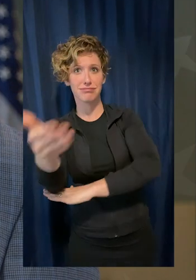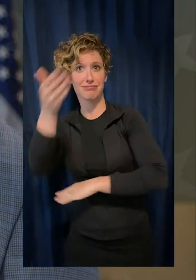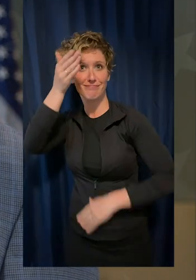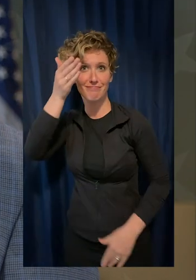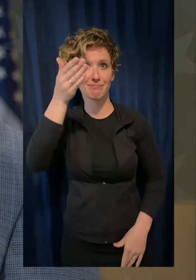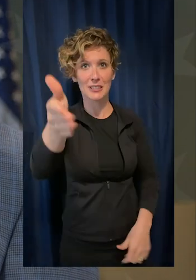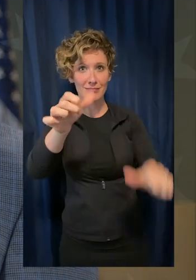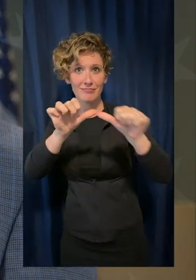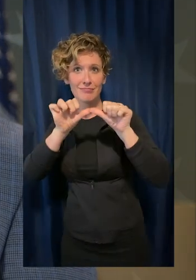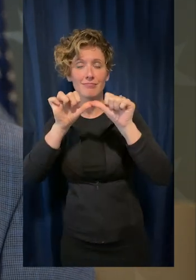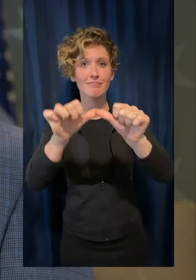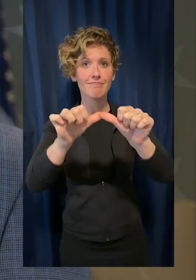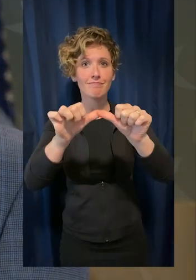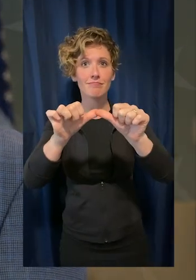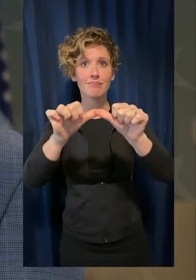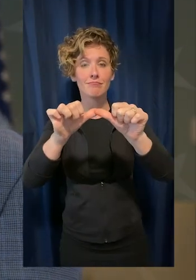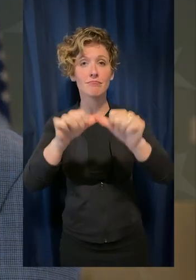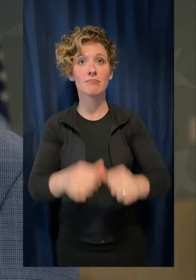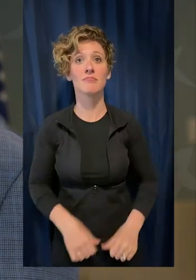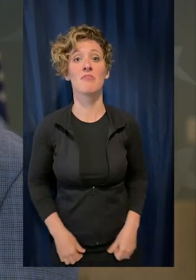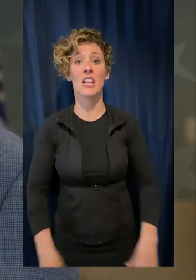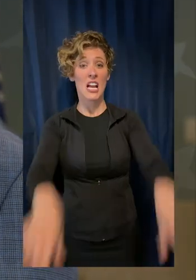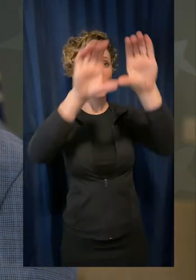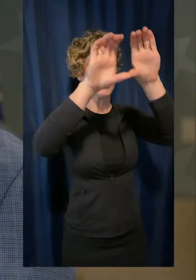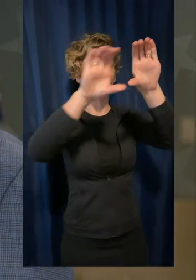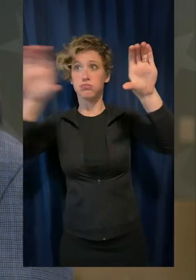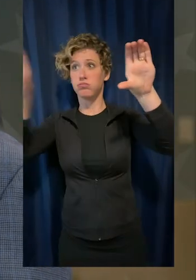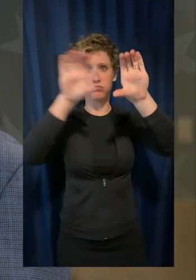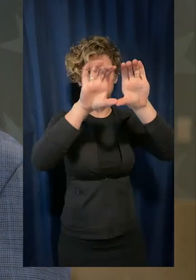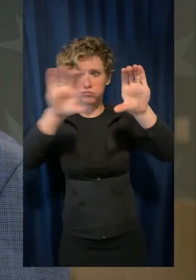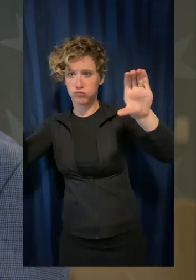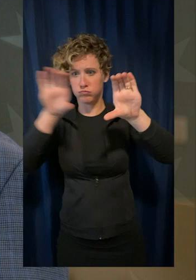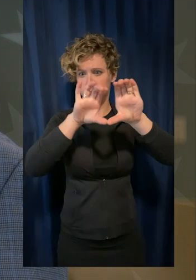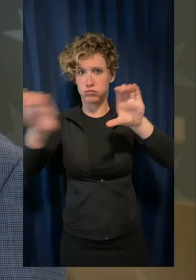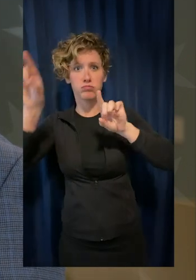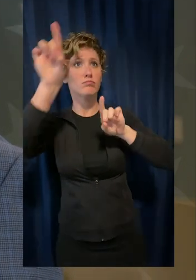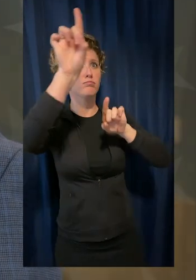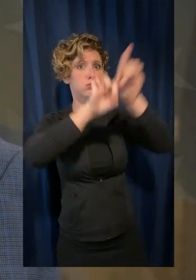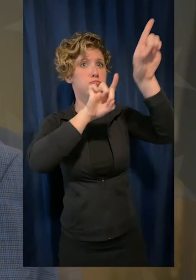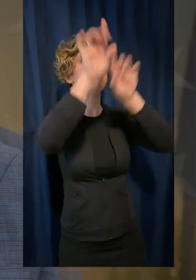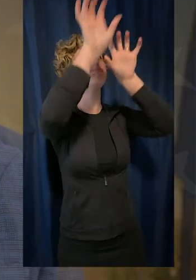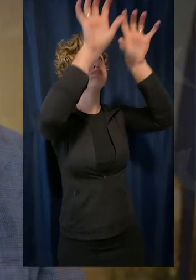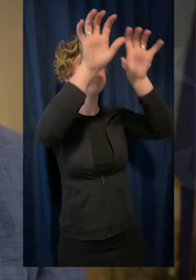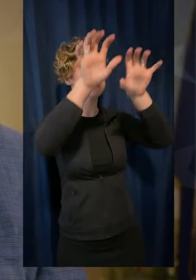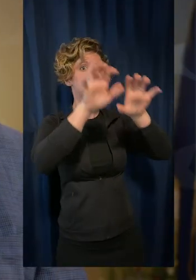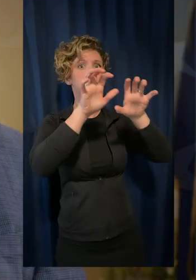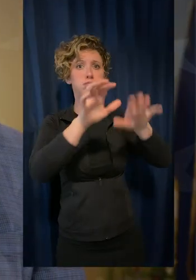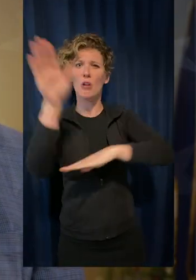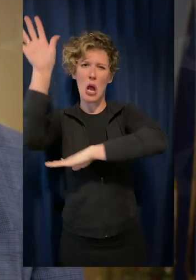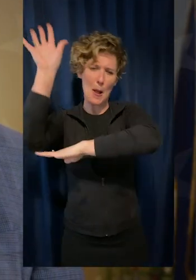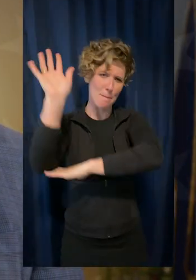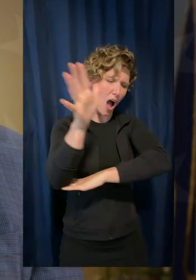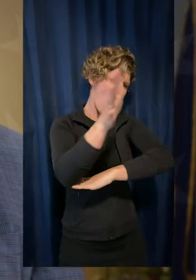still there. Oh, say, does that star-spangled